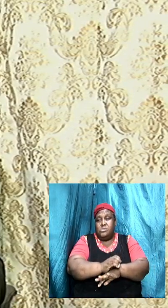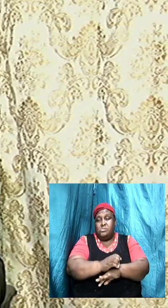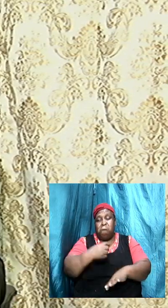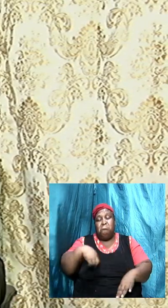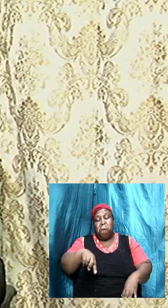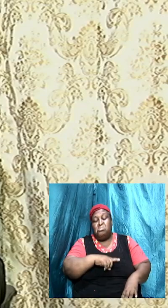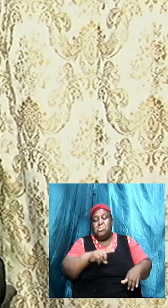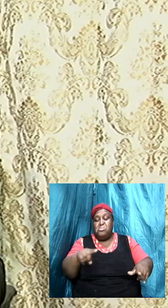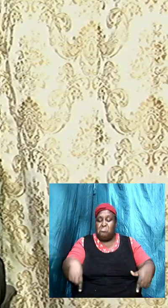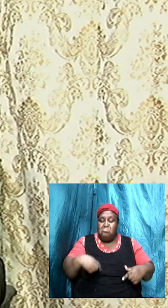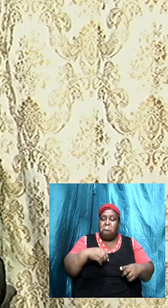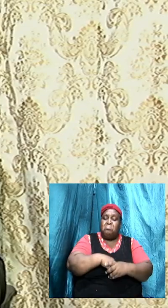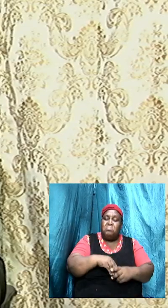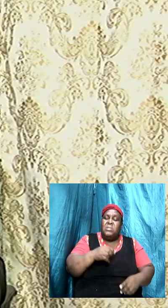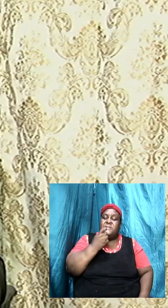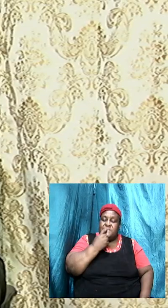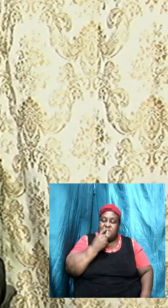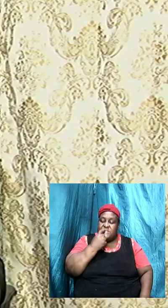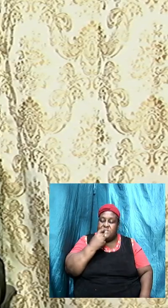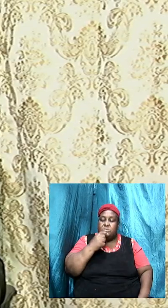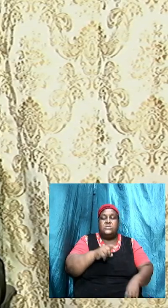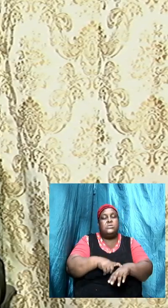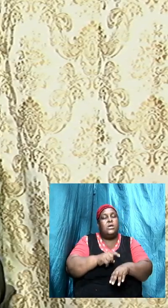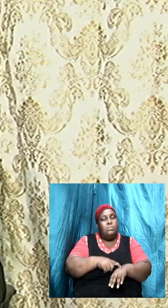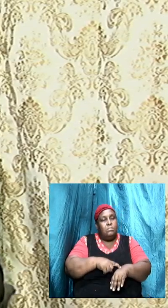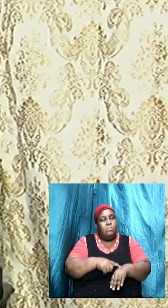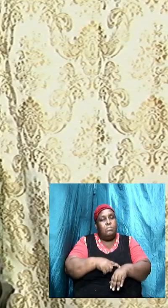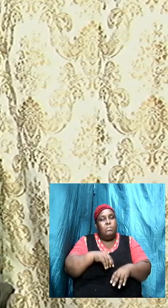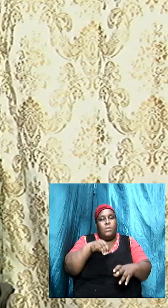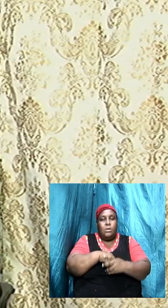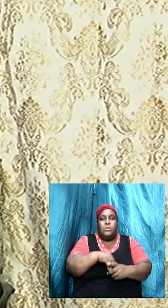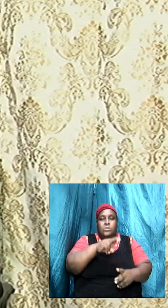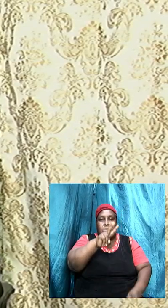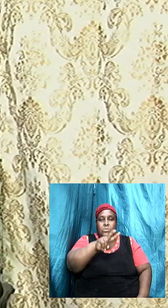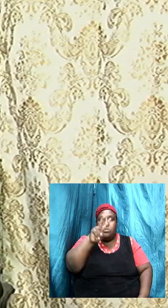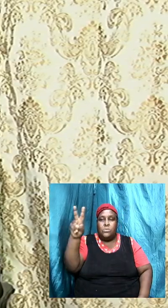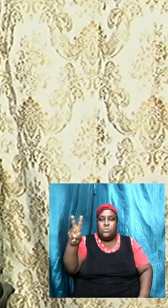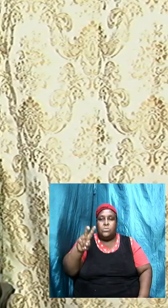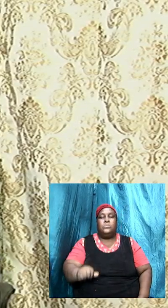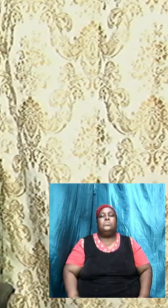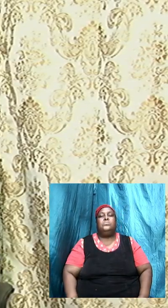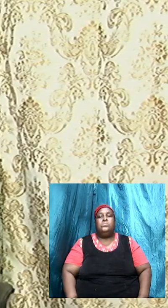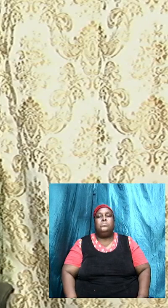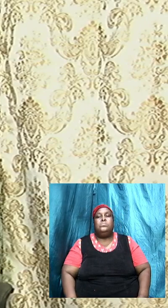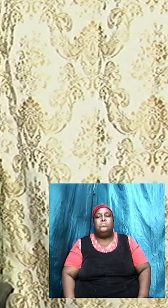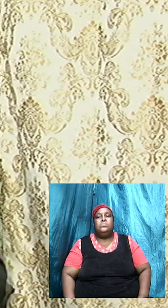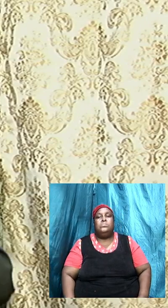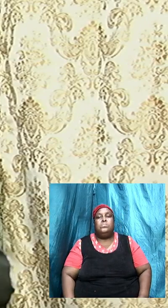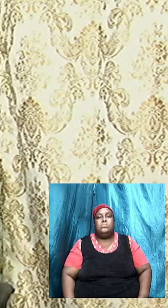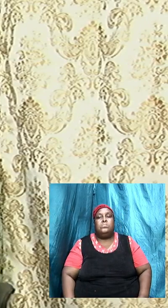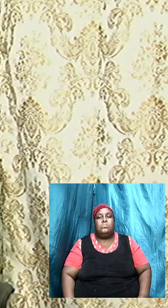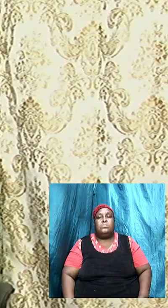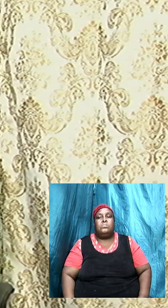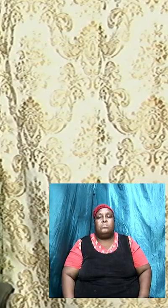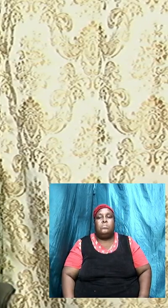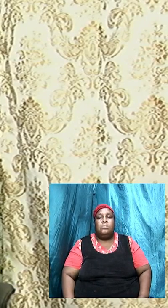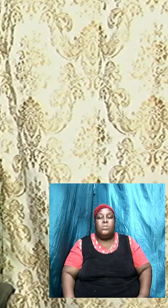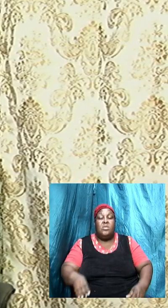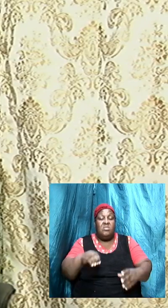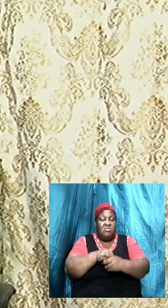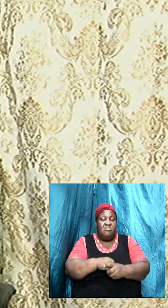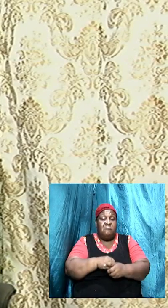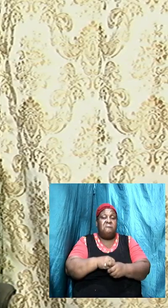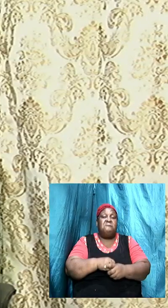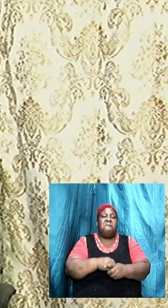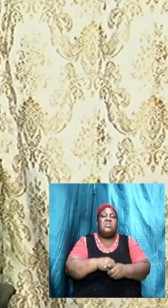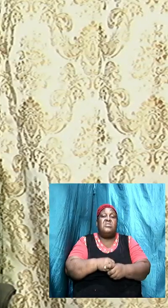times. In 2022, don't have it here in my note. In